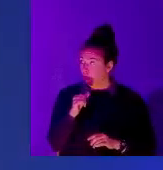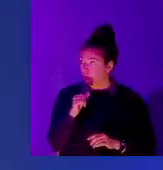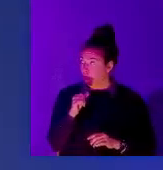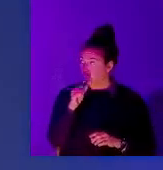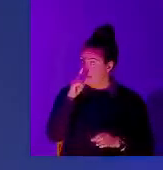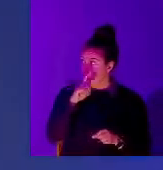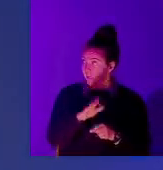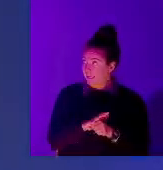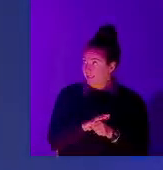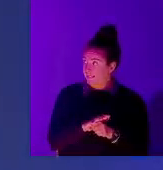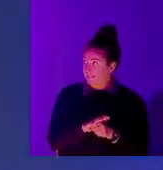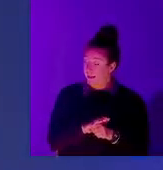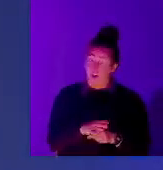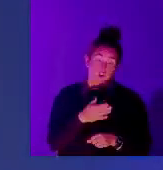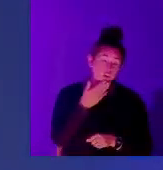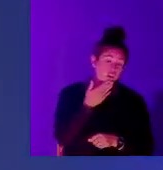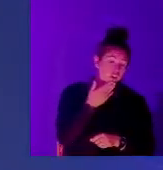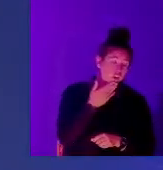there are bad witches.